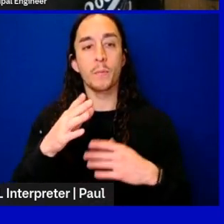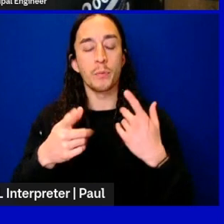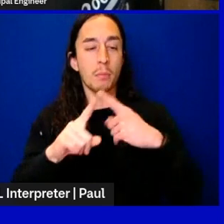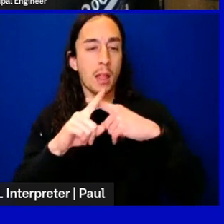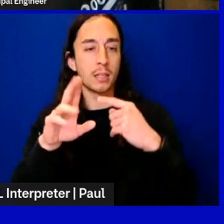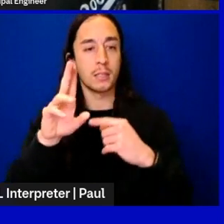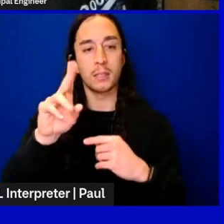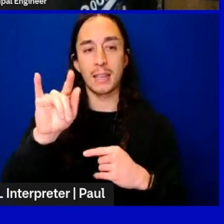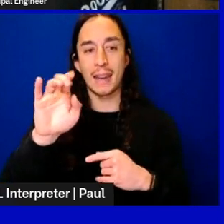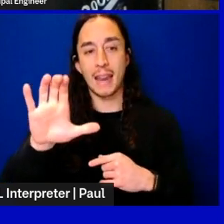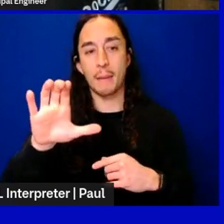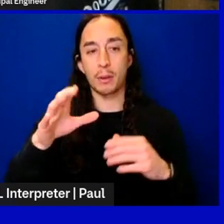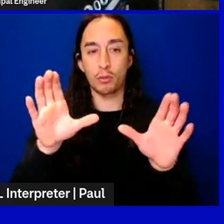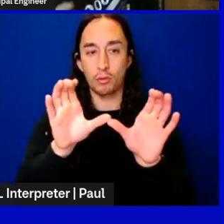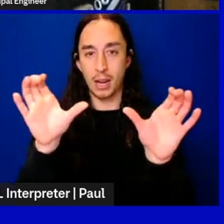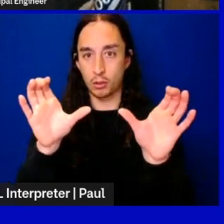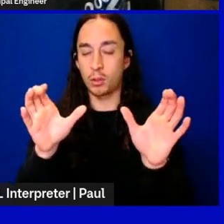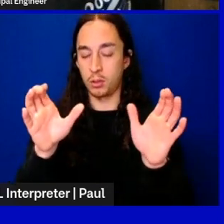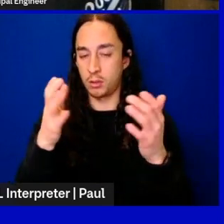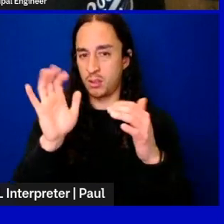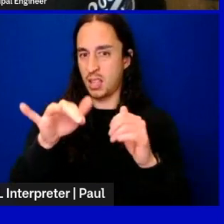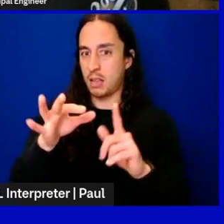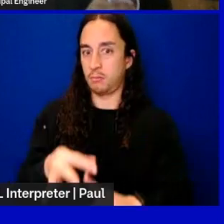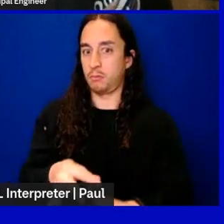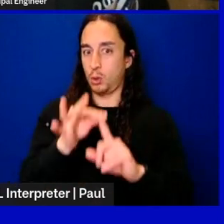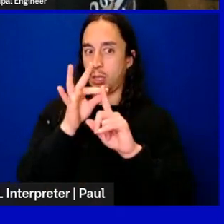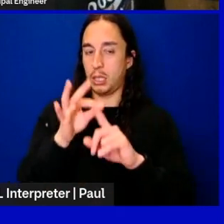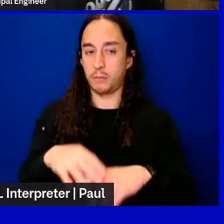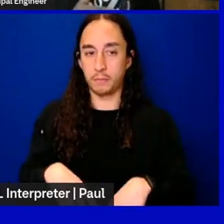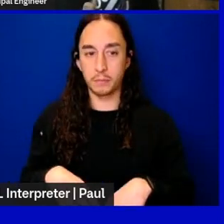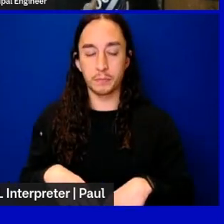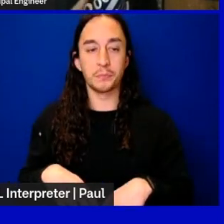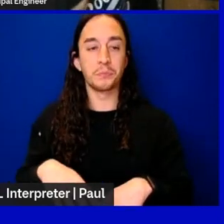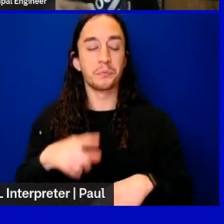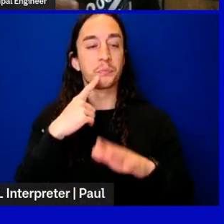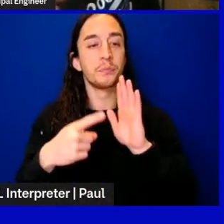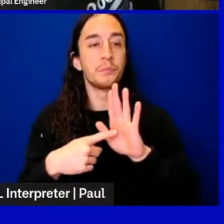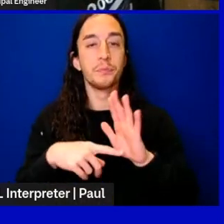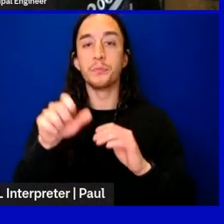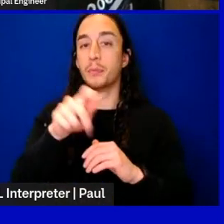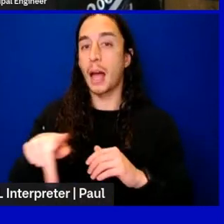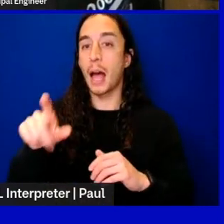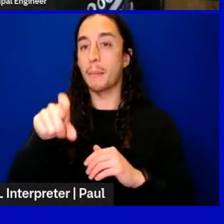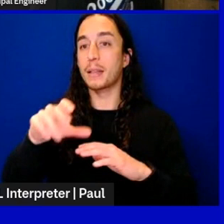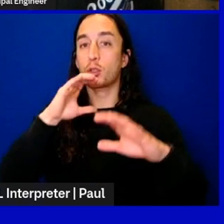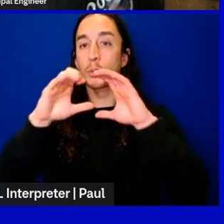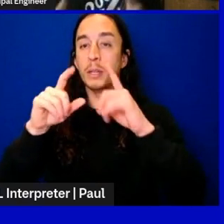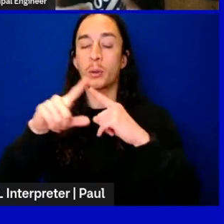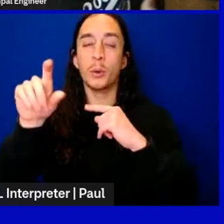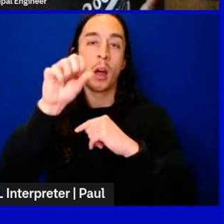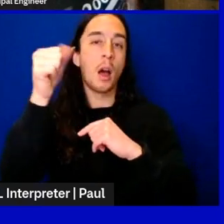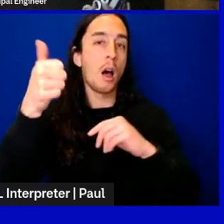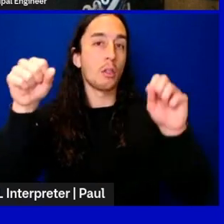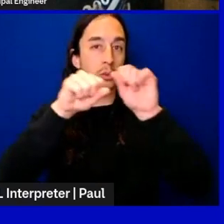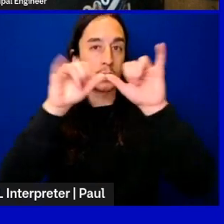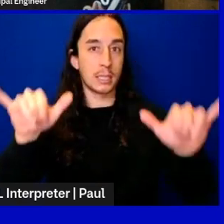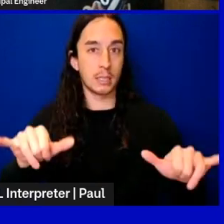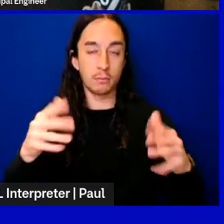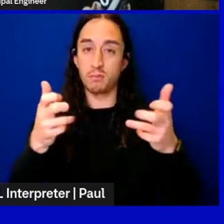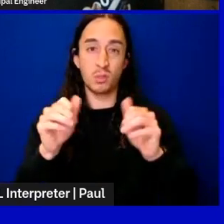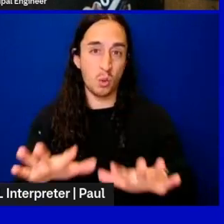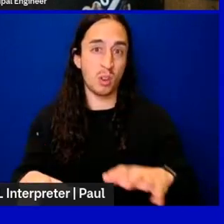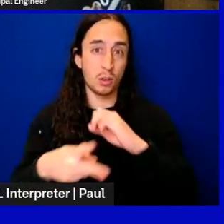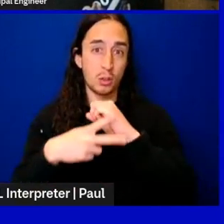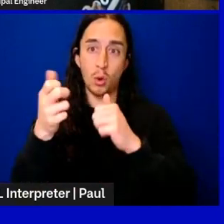where you can use of dynamic credential. Let's say, for example, if your application has to communicate to the other system and you don't want to store any